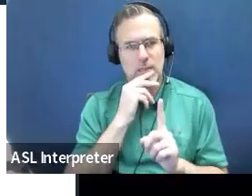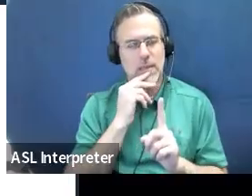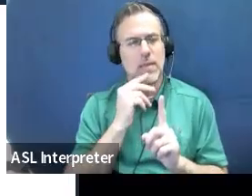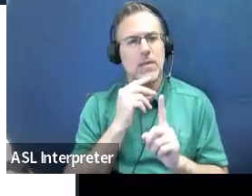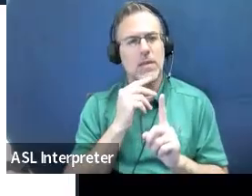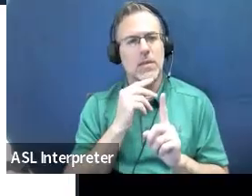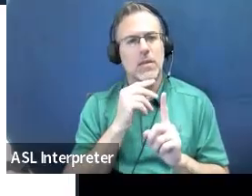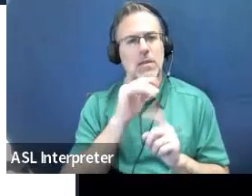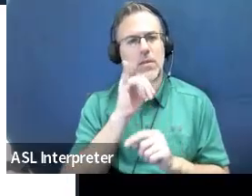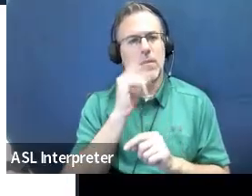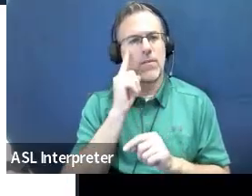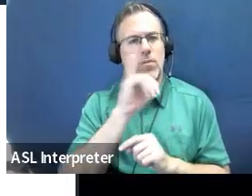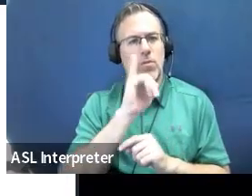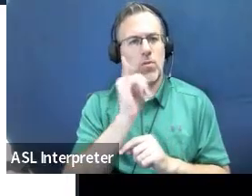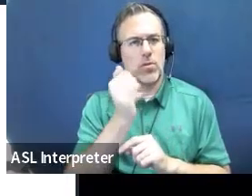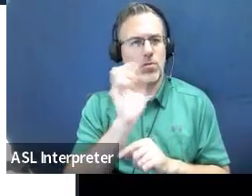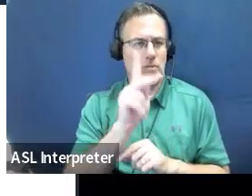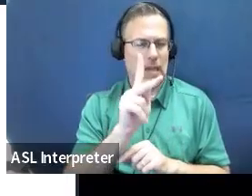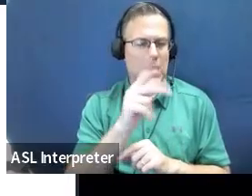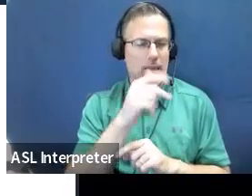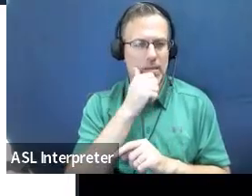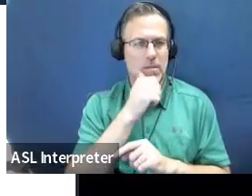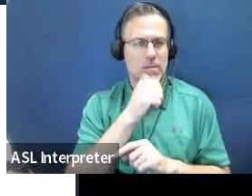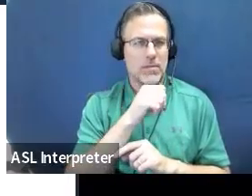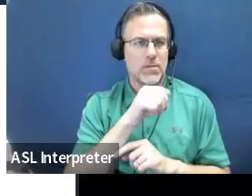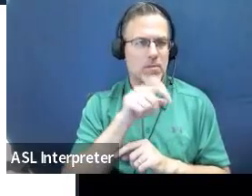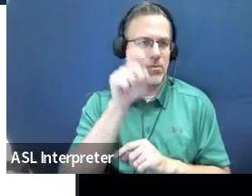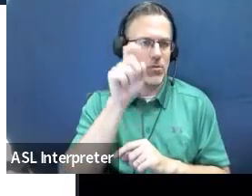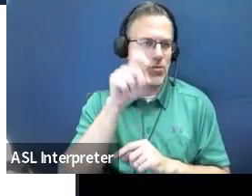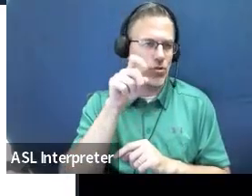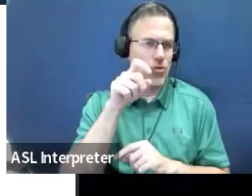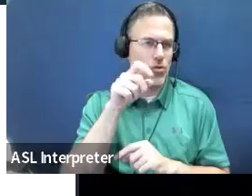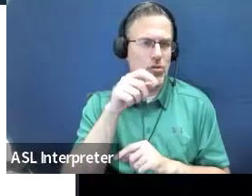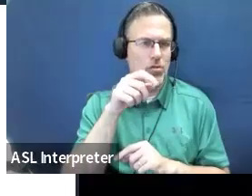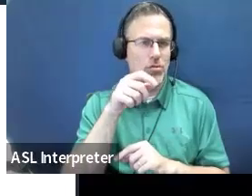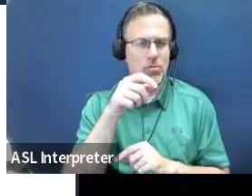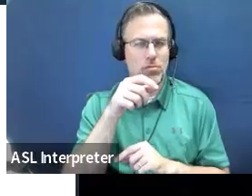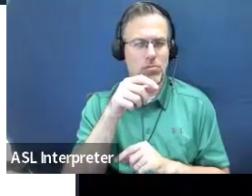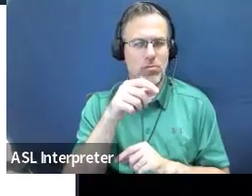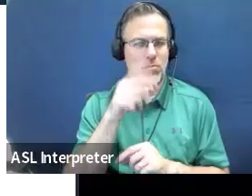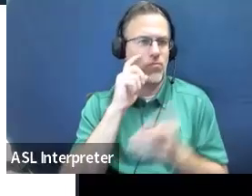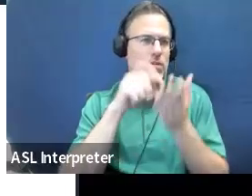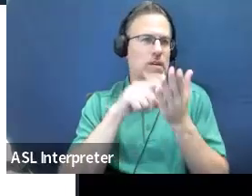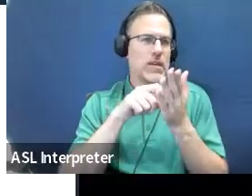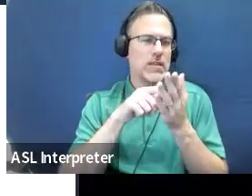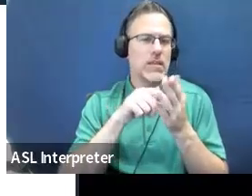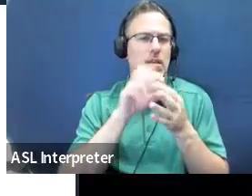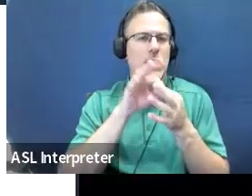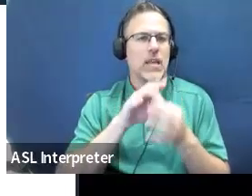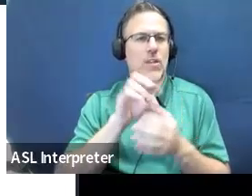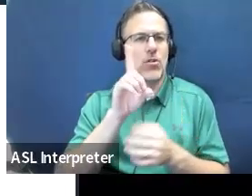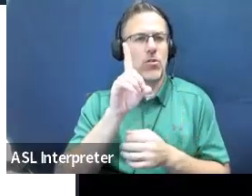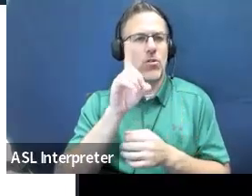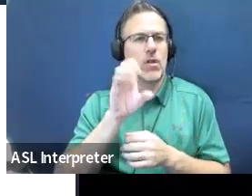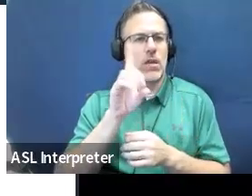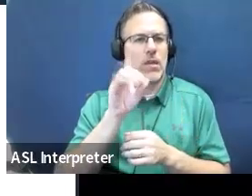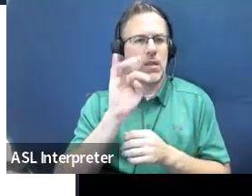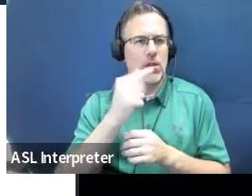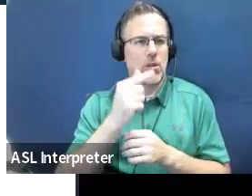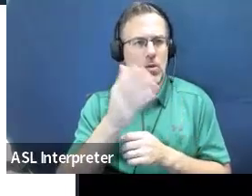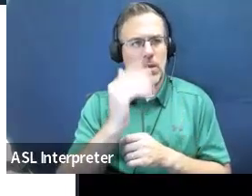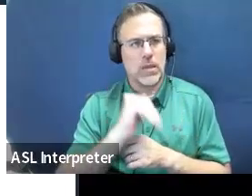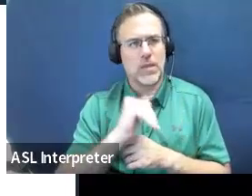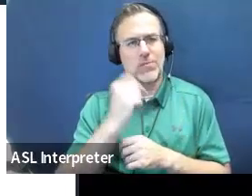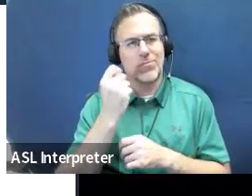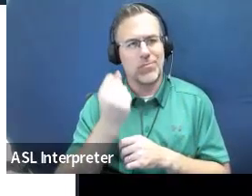are Jack again, so they should sound pretty familiar. It's around decoding and